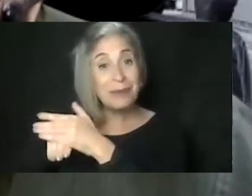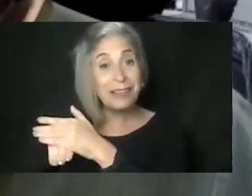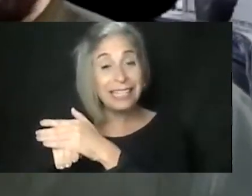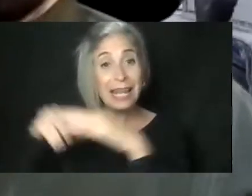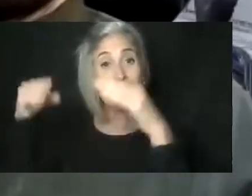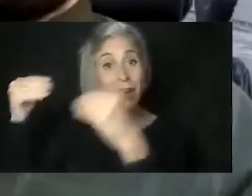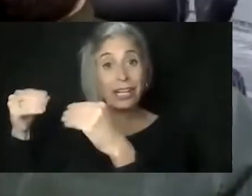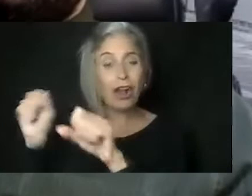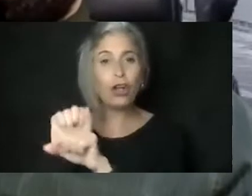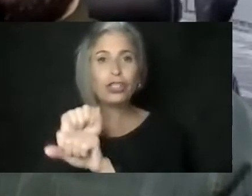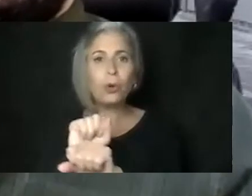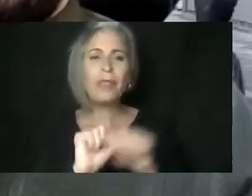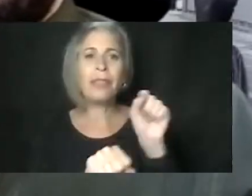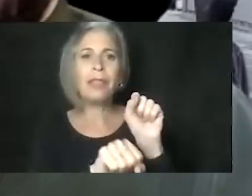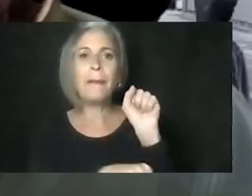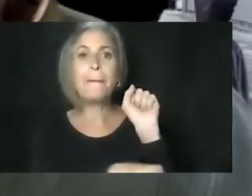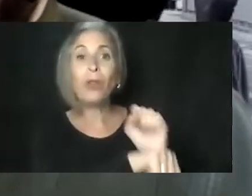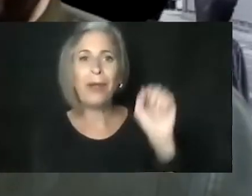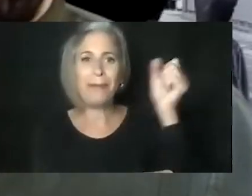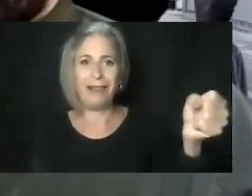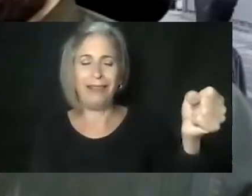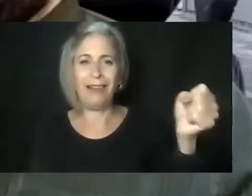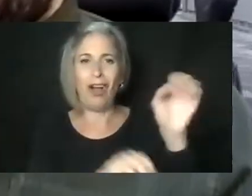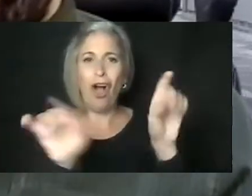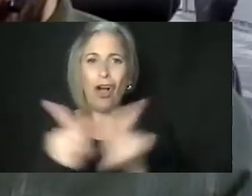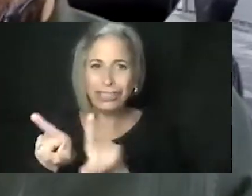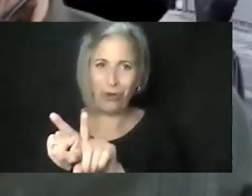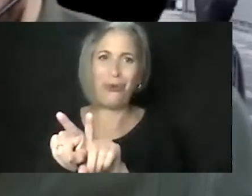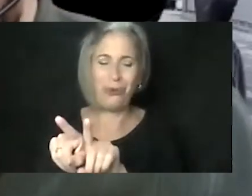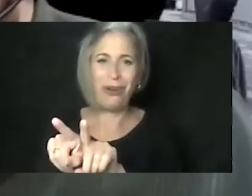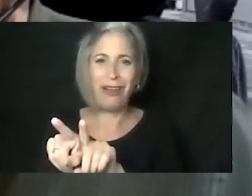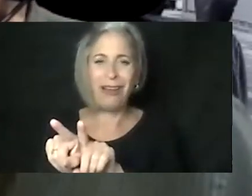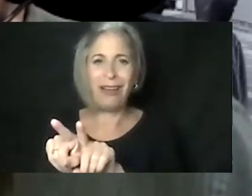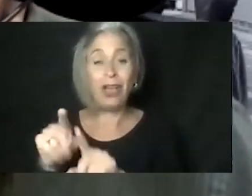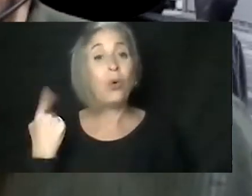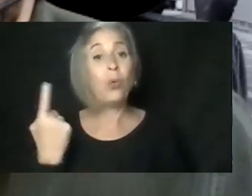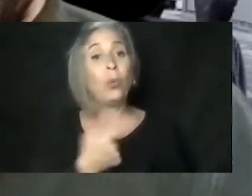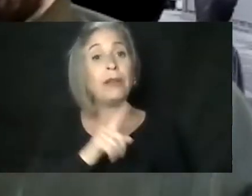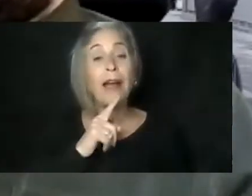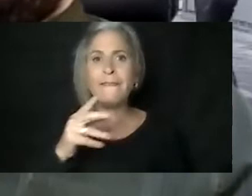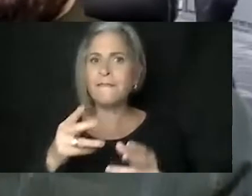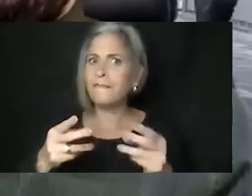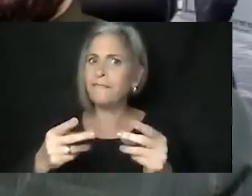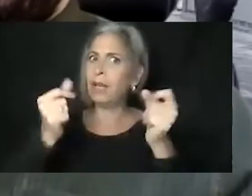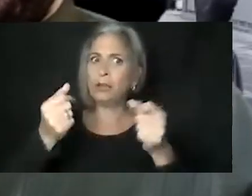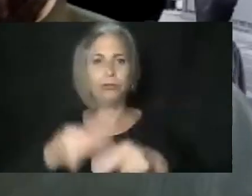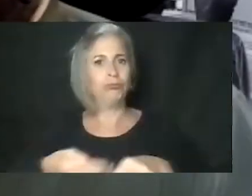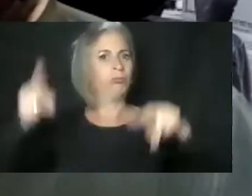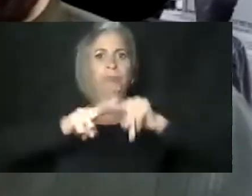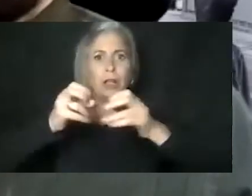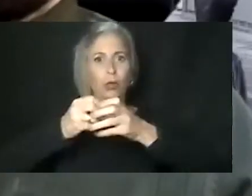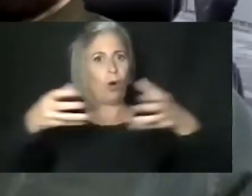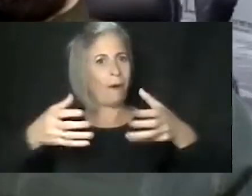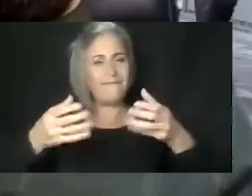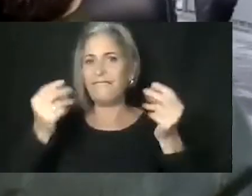employment kind of statistics as well. And we are rapidly growing in order